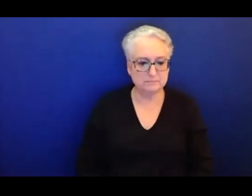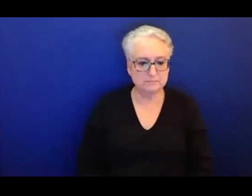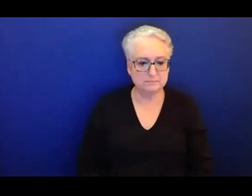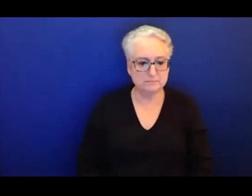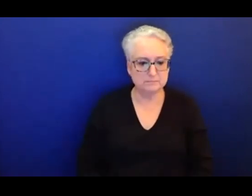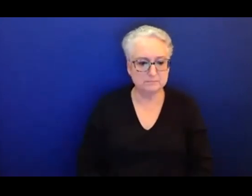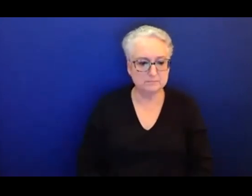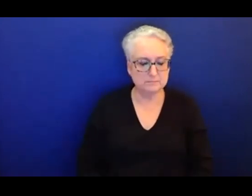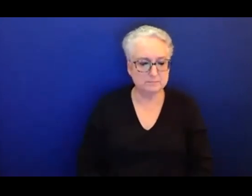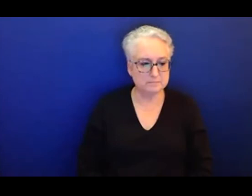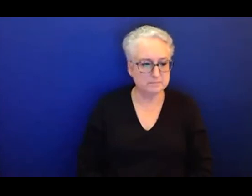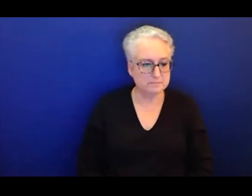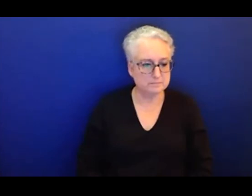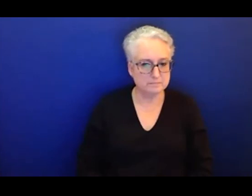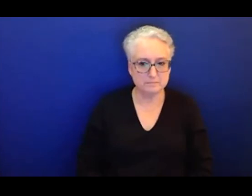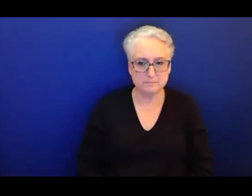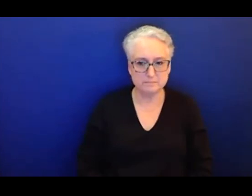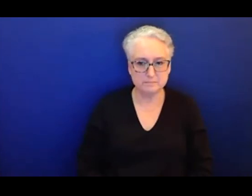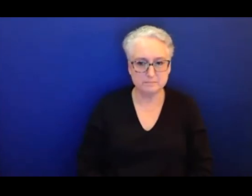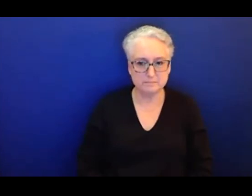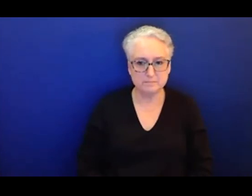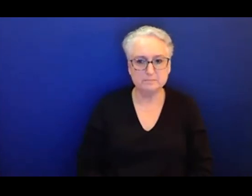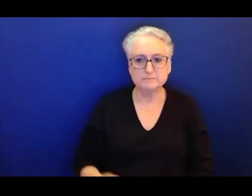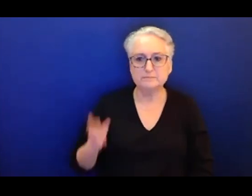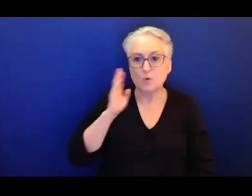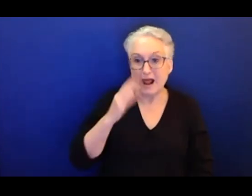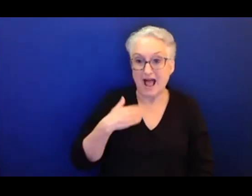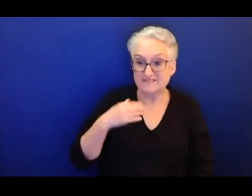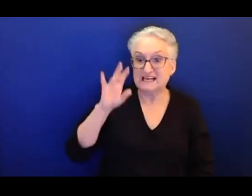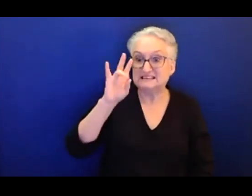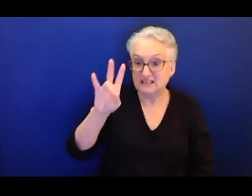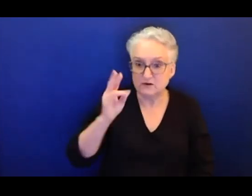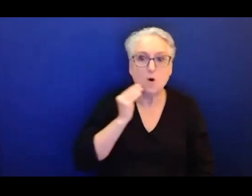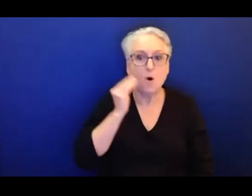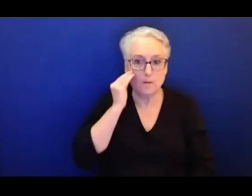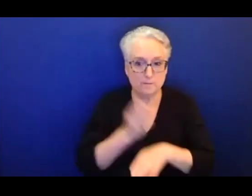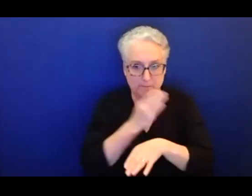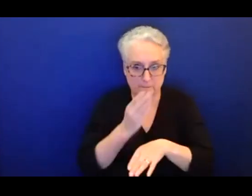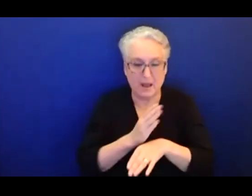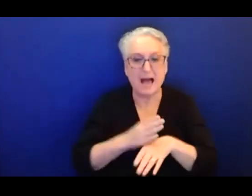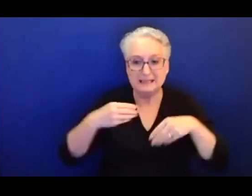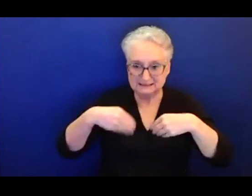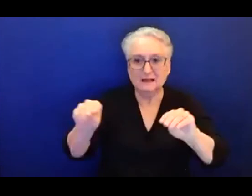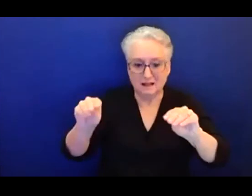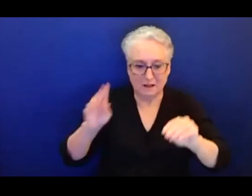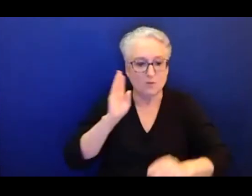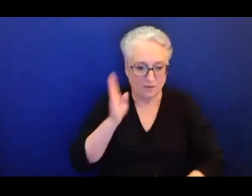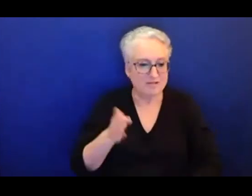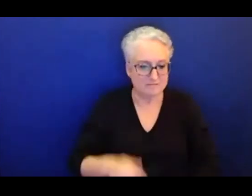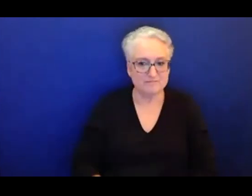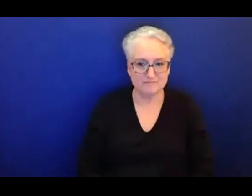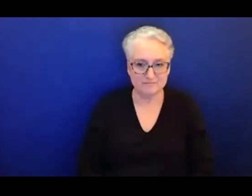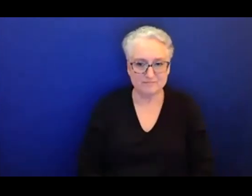Act. 7 homes will be rehabbed and sold to first-time homebuyers through that program. Homebuyer